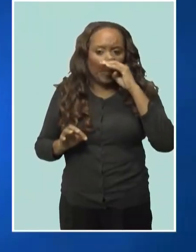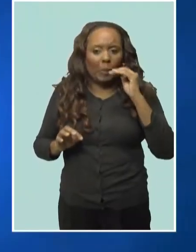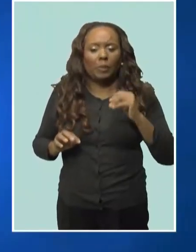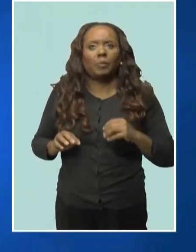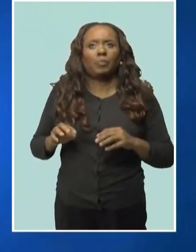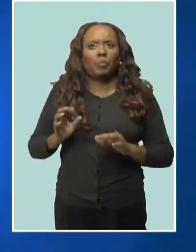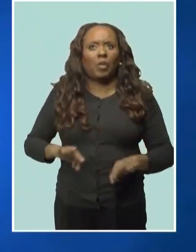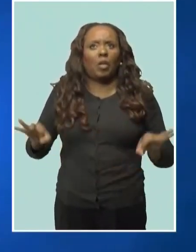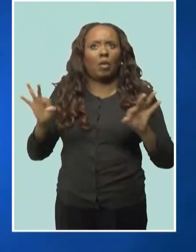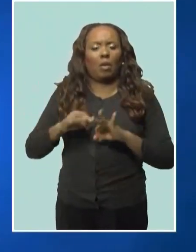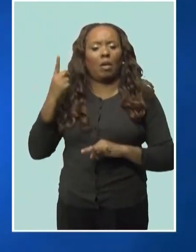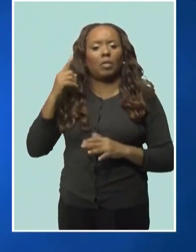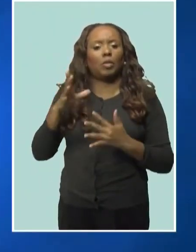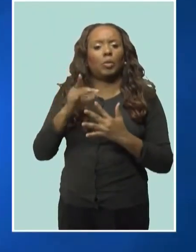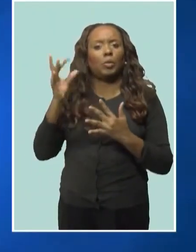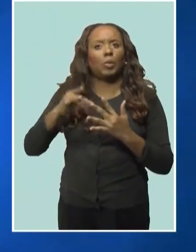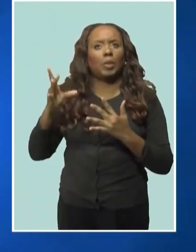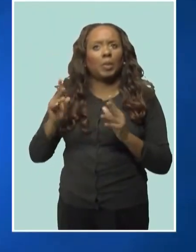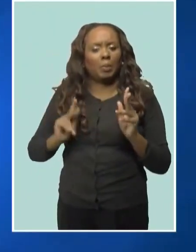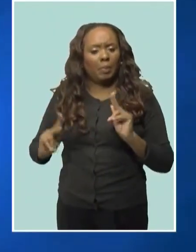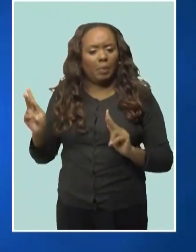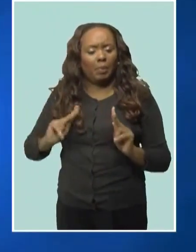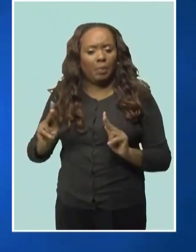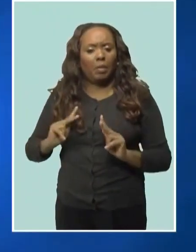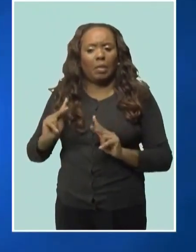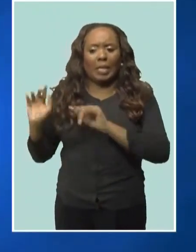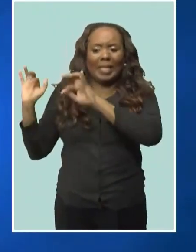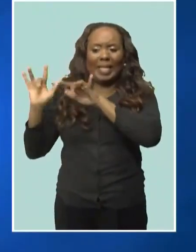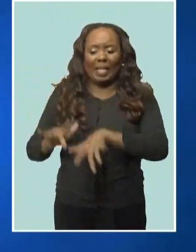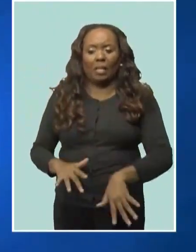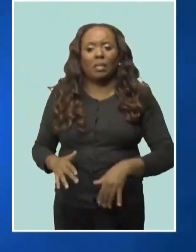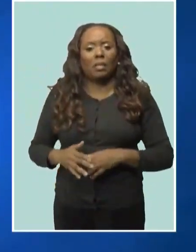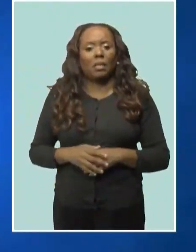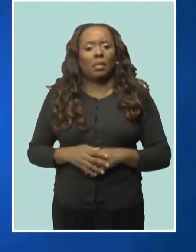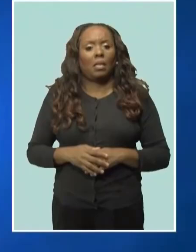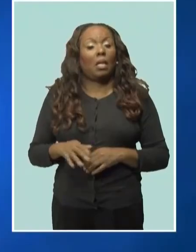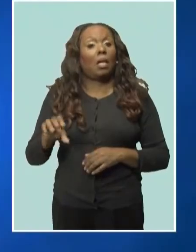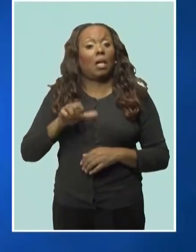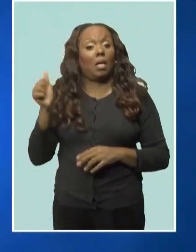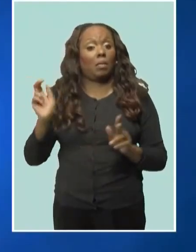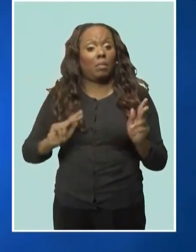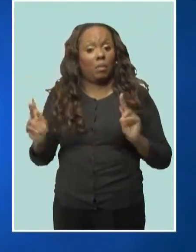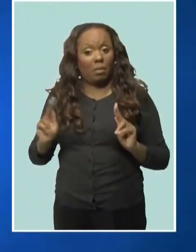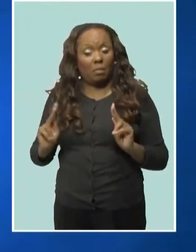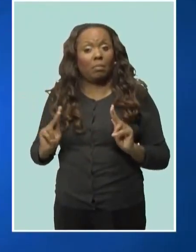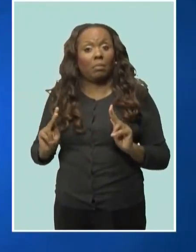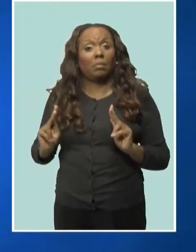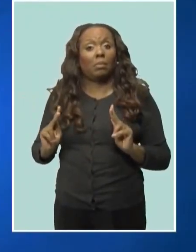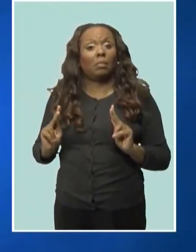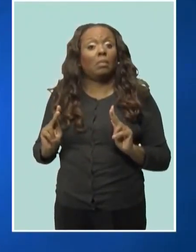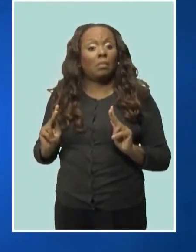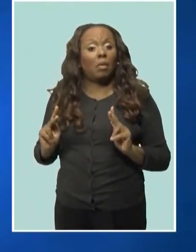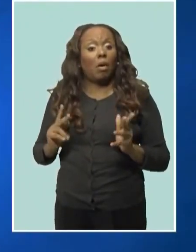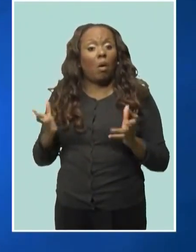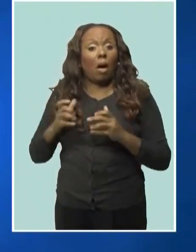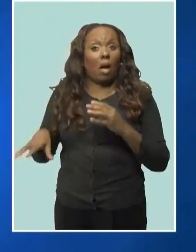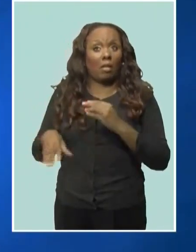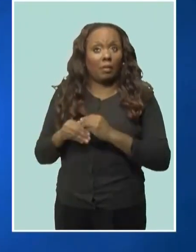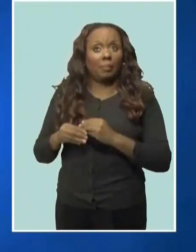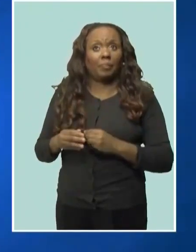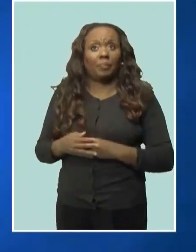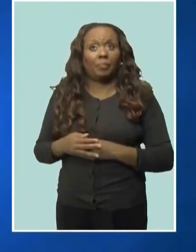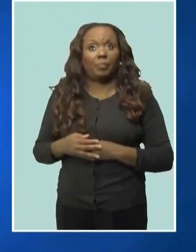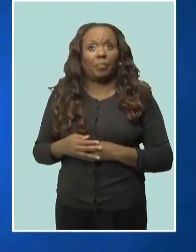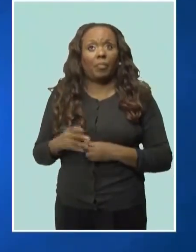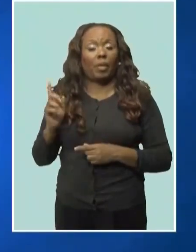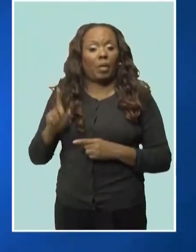stringent, resulting in additional Barbadians making their own way there. He says when the Cora landed in Liberia, 14 stowaways